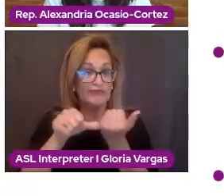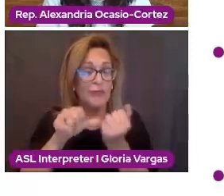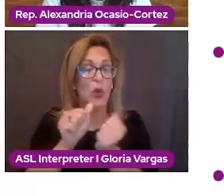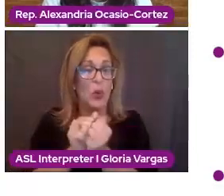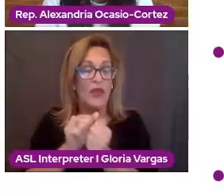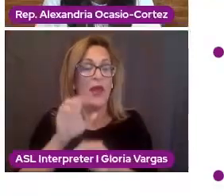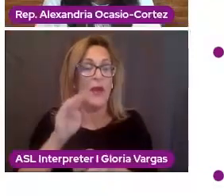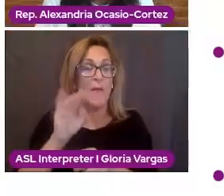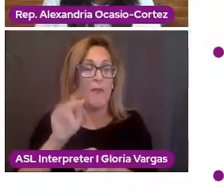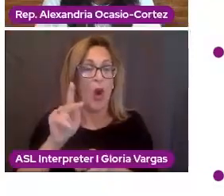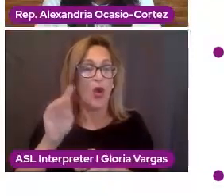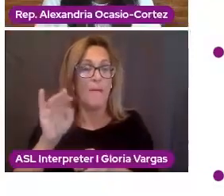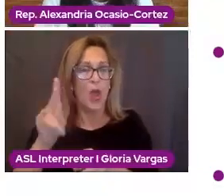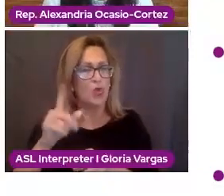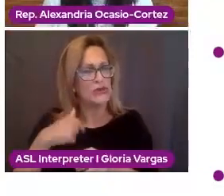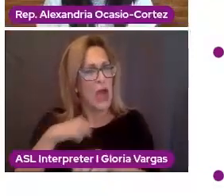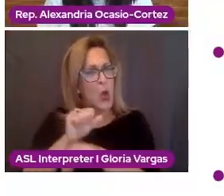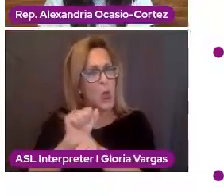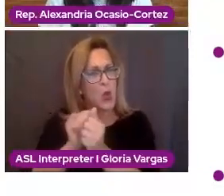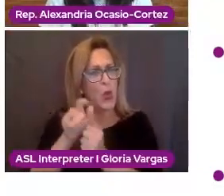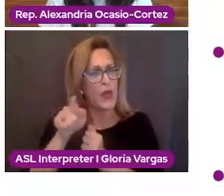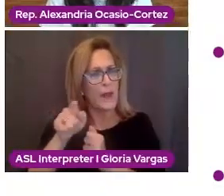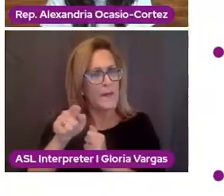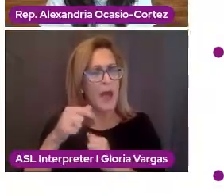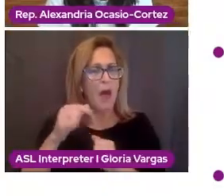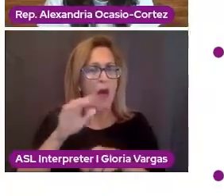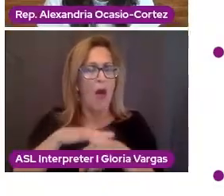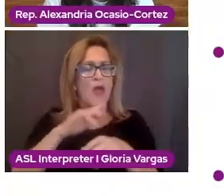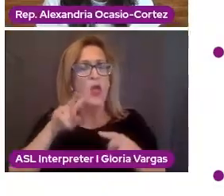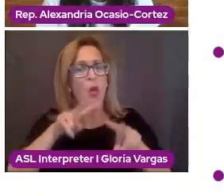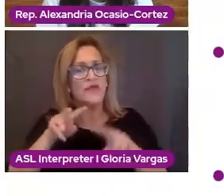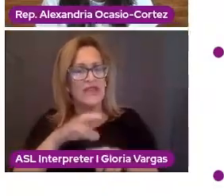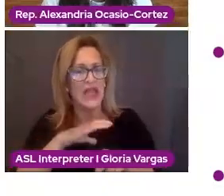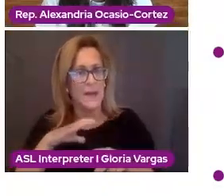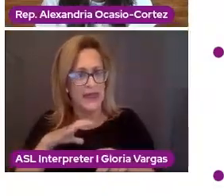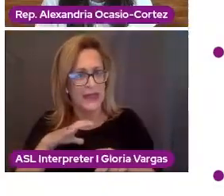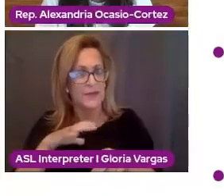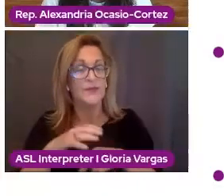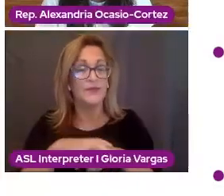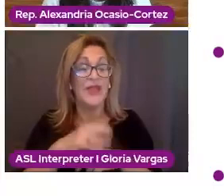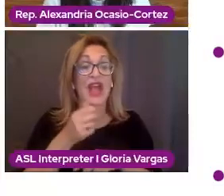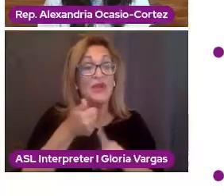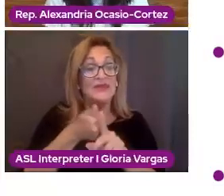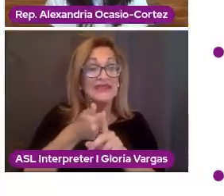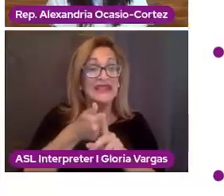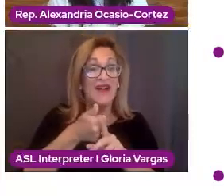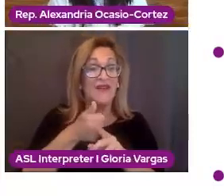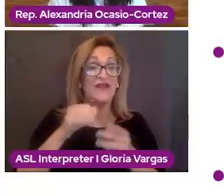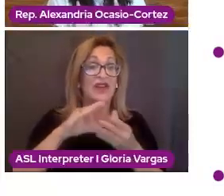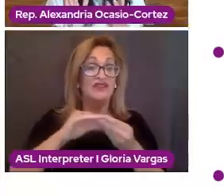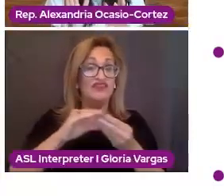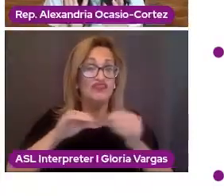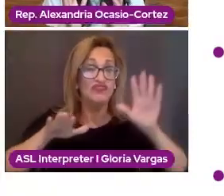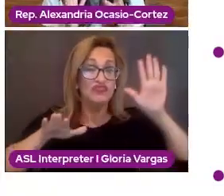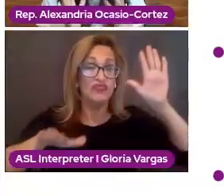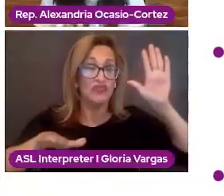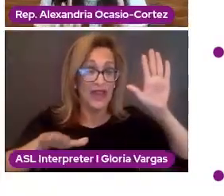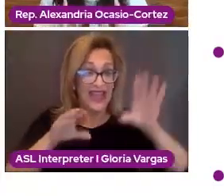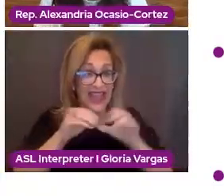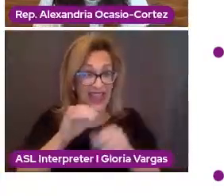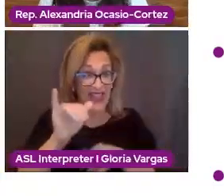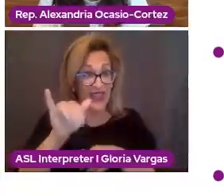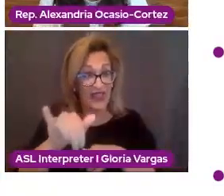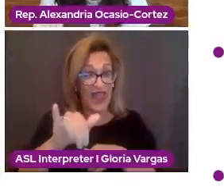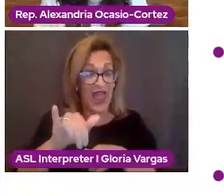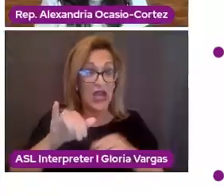and served with on the Oversight Committee. She testified in the emergency hearing yesterday, and